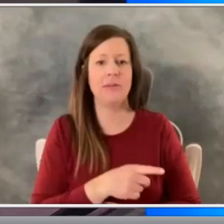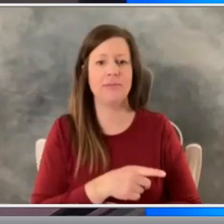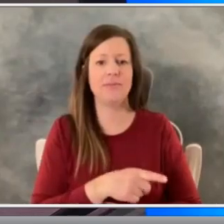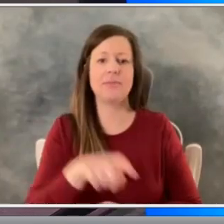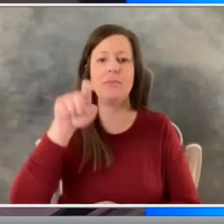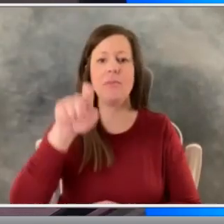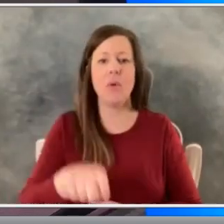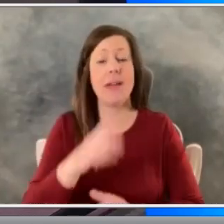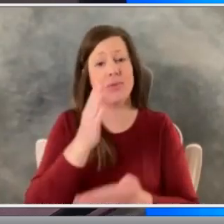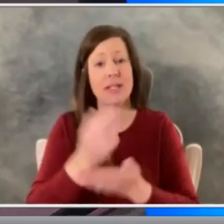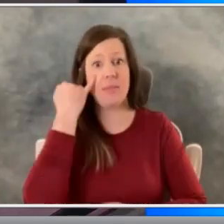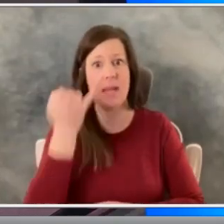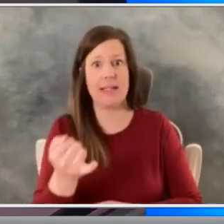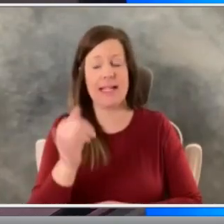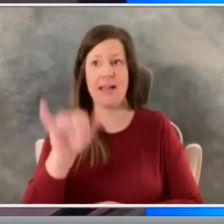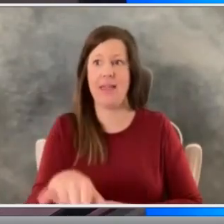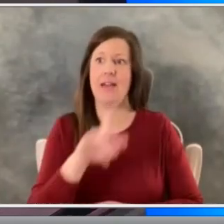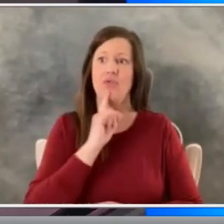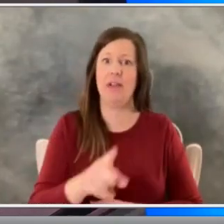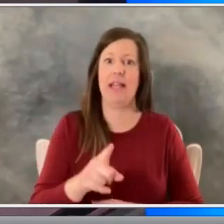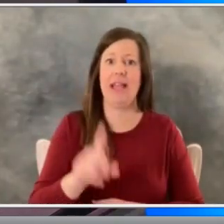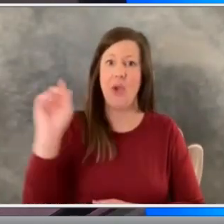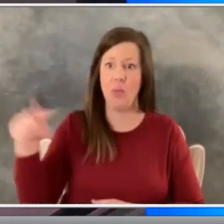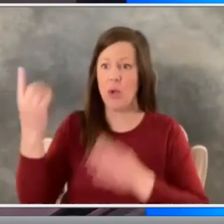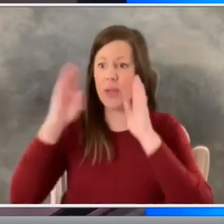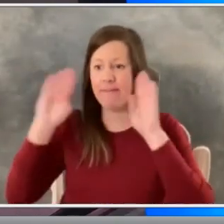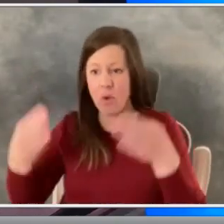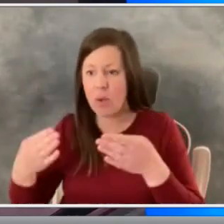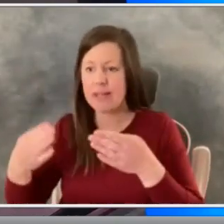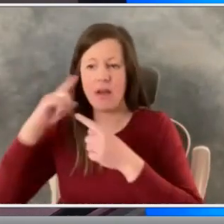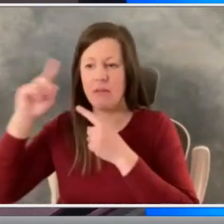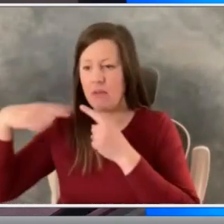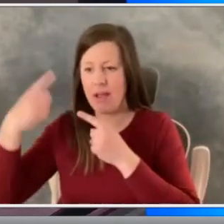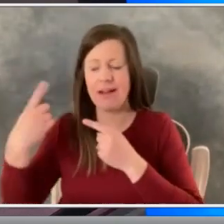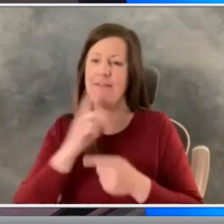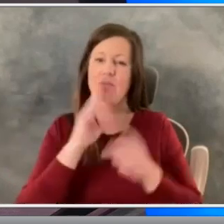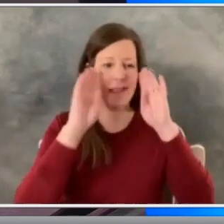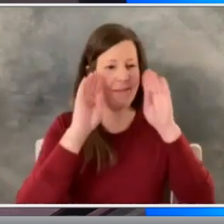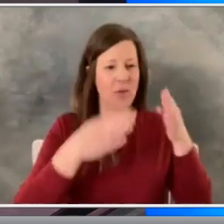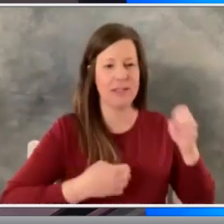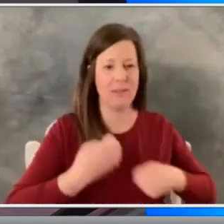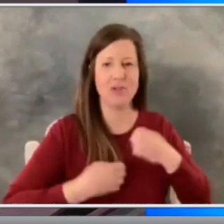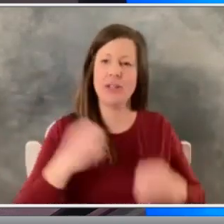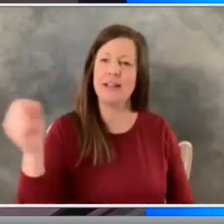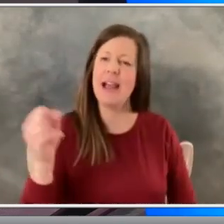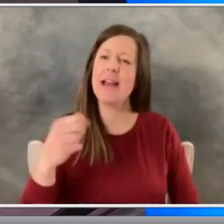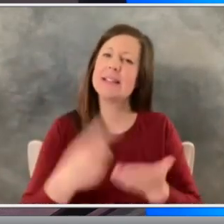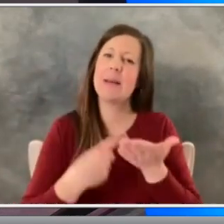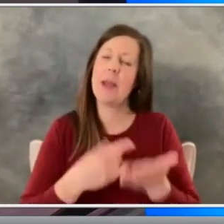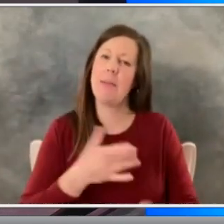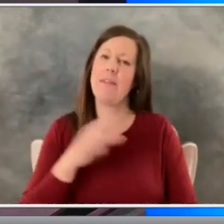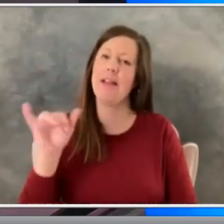idea that we widen, we just go deeper. It's like you're tunneling into another dimension. Yes. With your loved